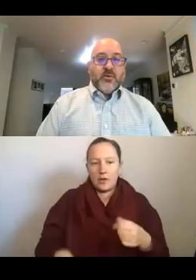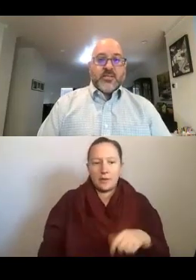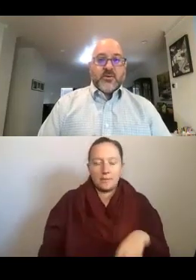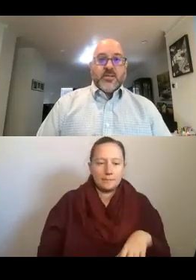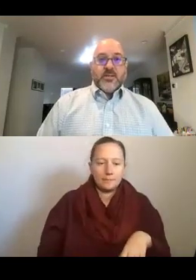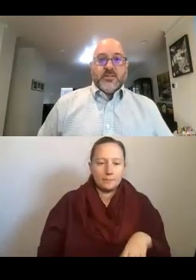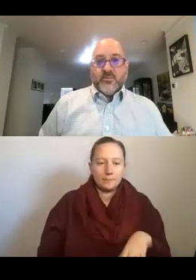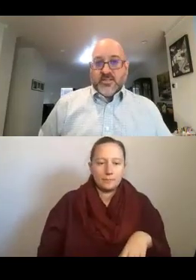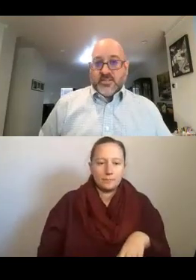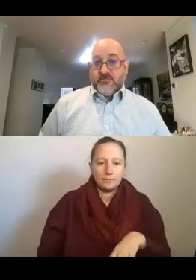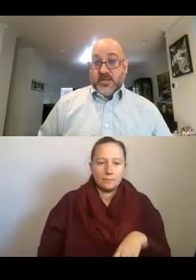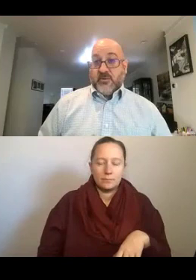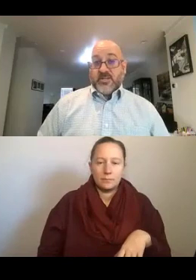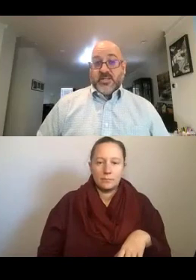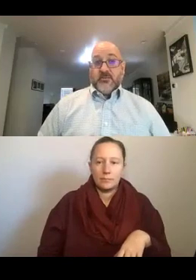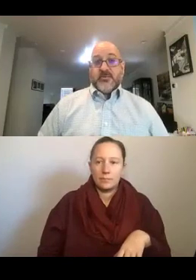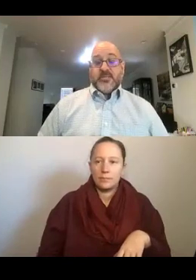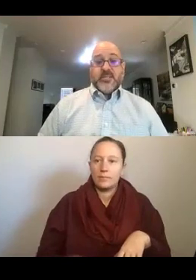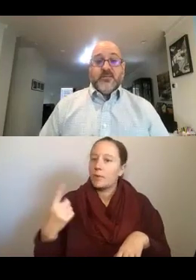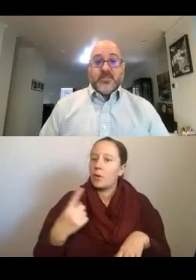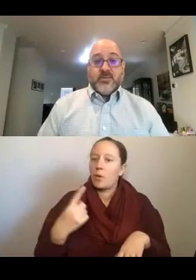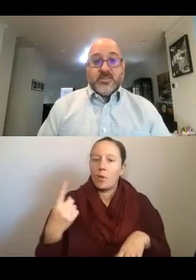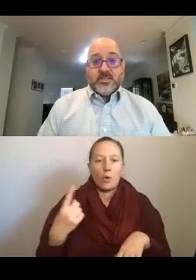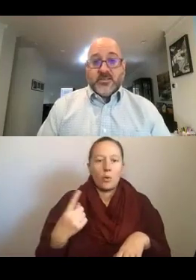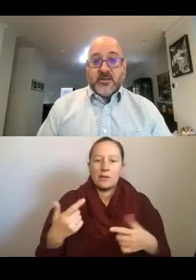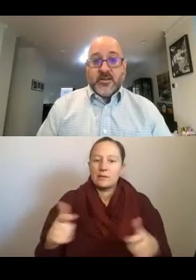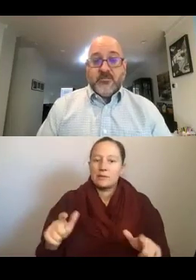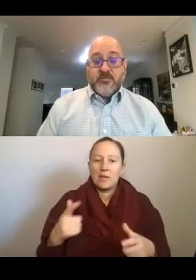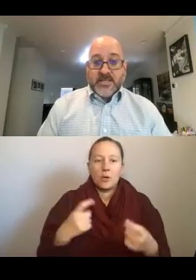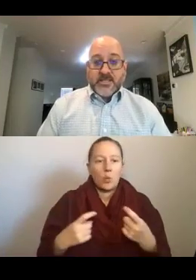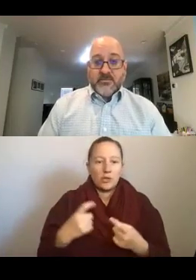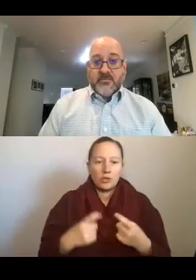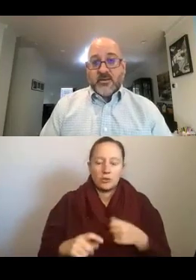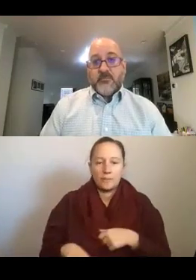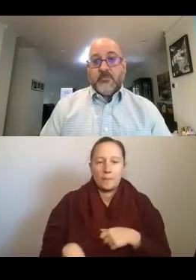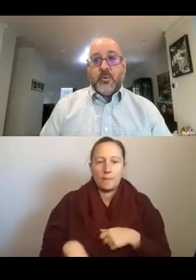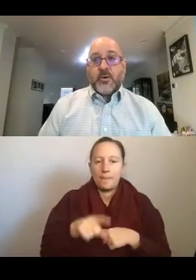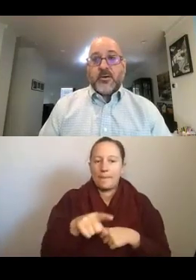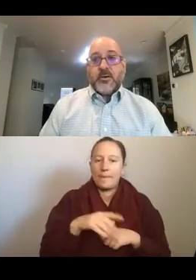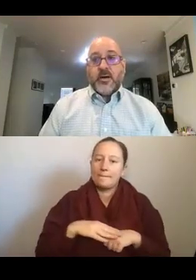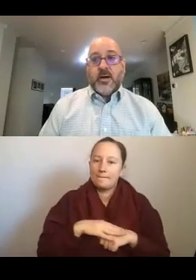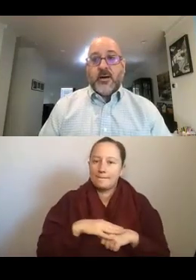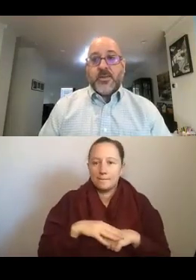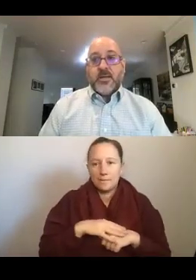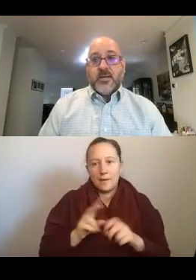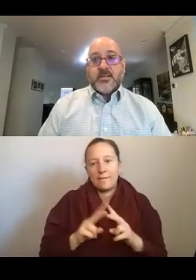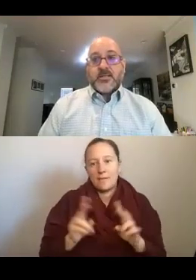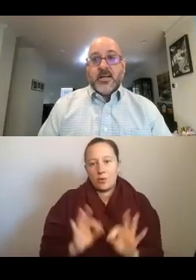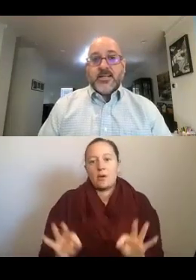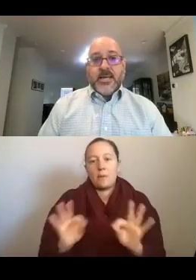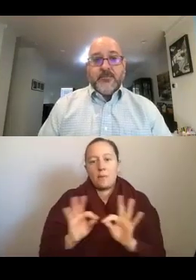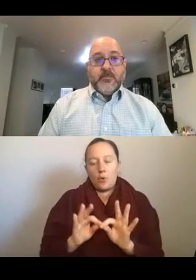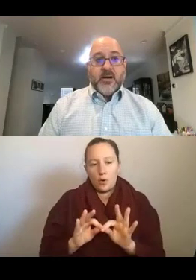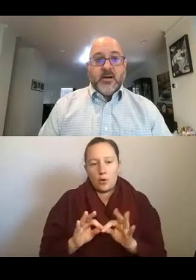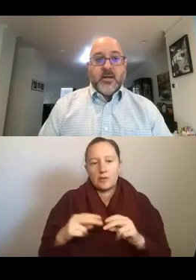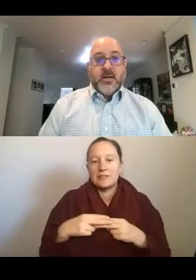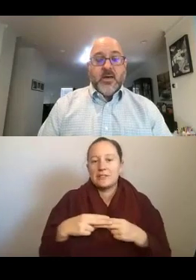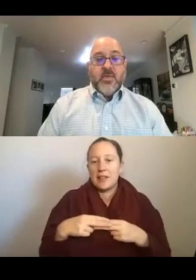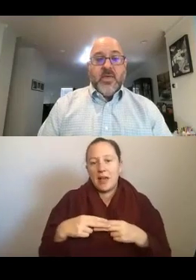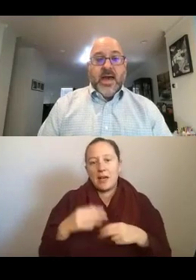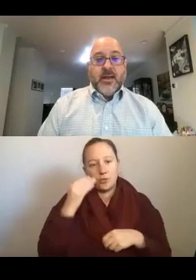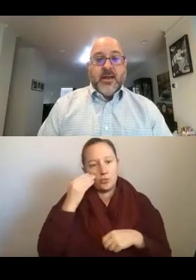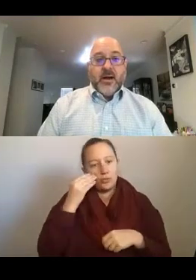So this is always a big question that we receive. This is always just a very basic but very important slide to keep in